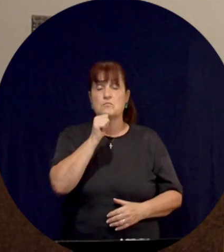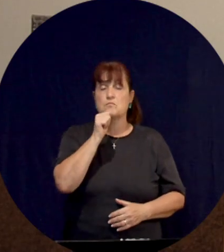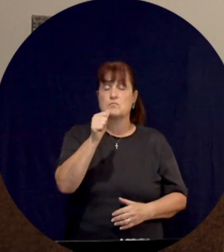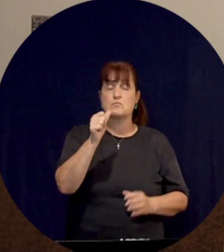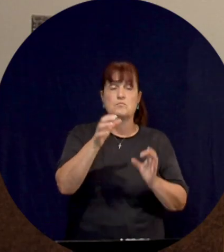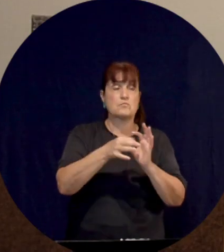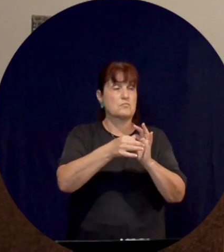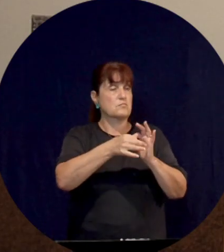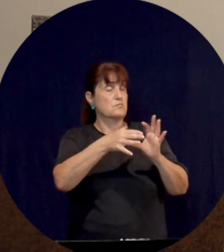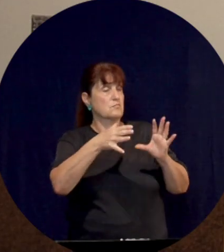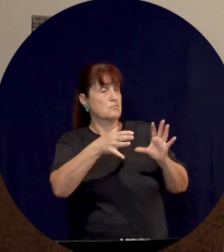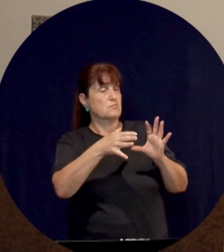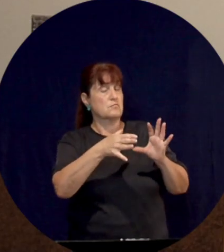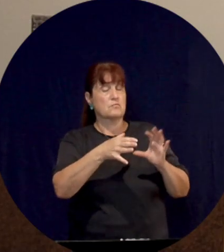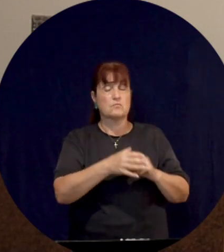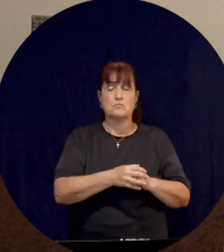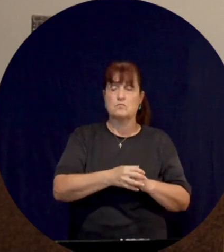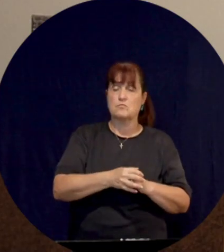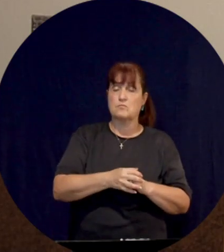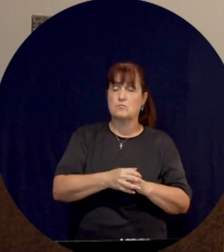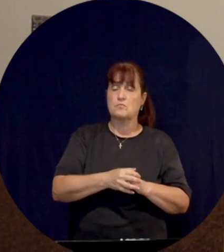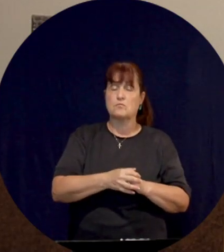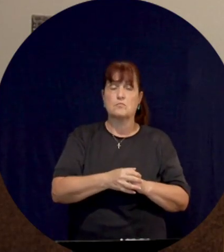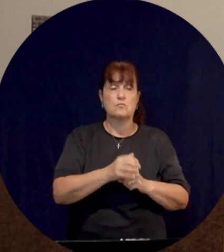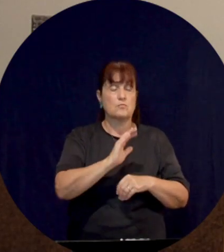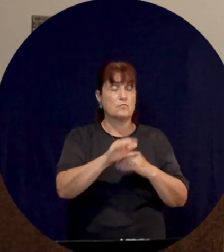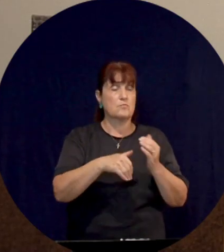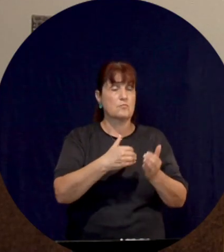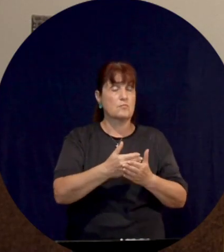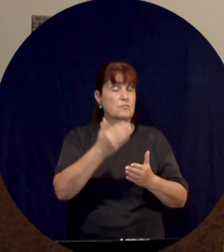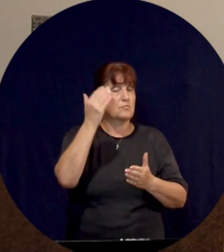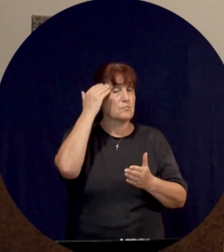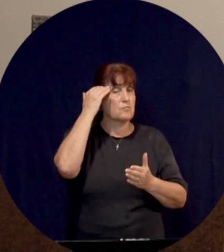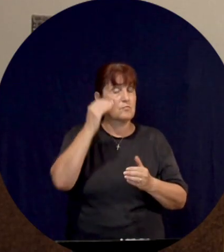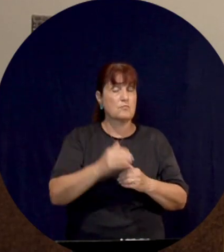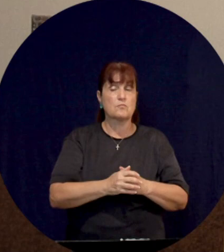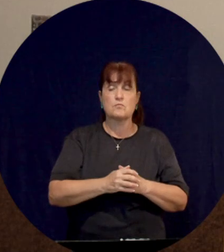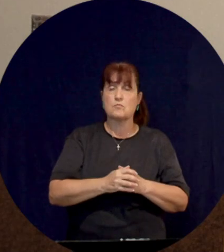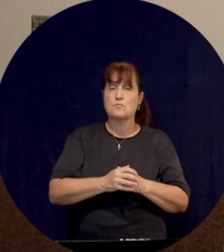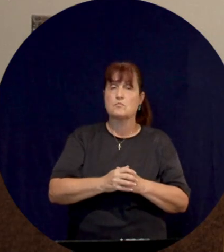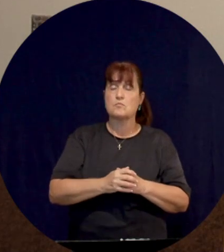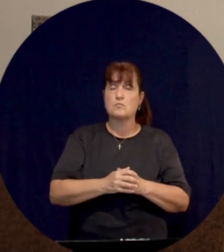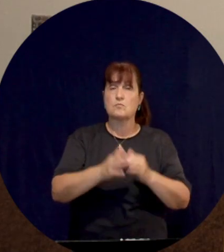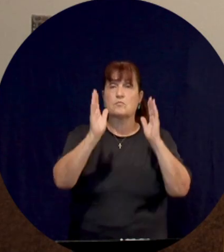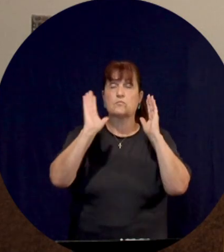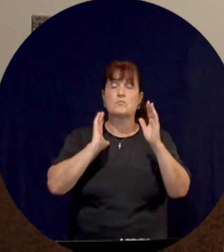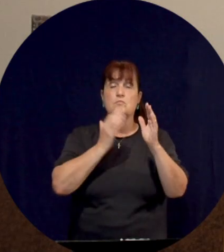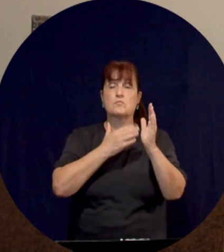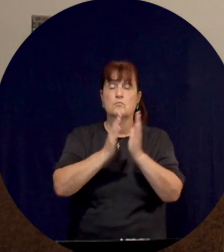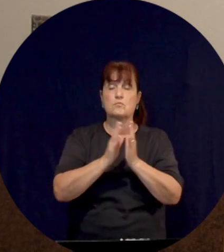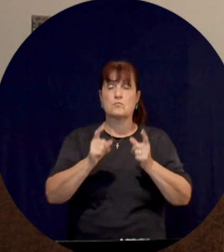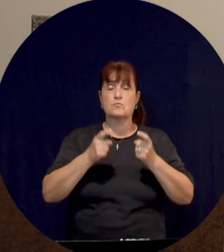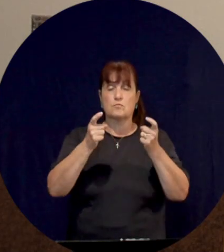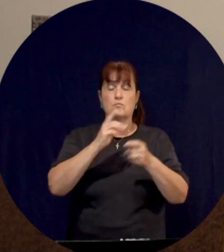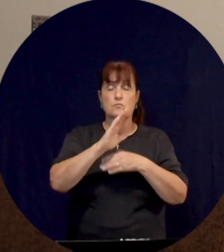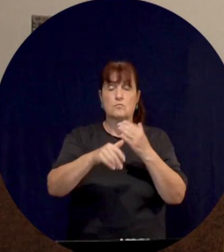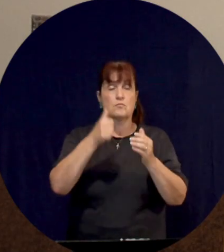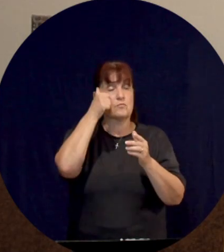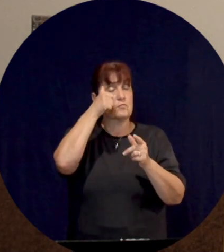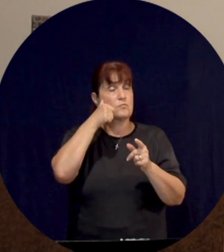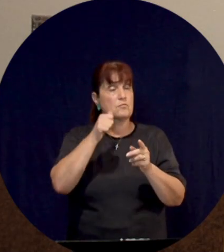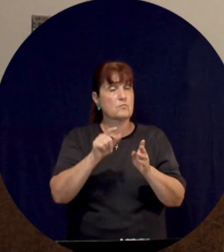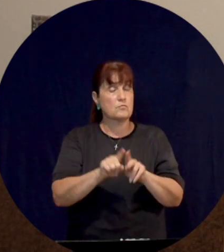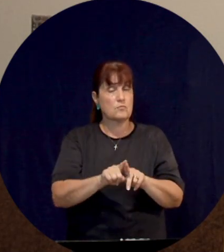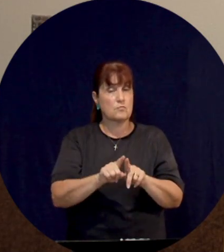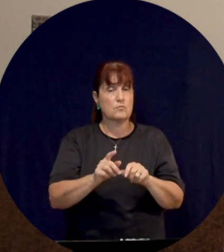by boundaries, foreign to no one. Listen to the prayers that we offer for all our sisters and